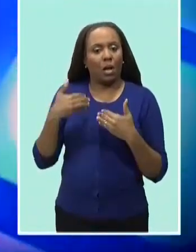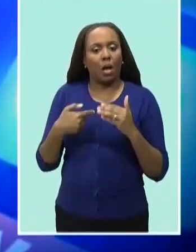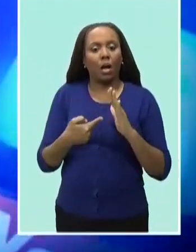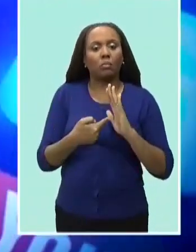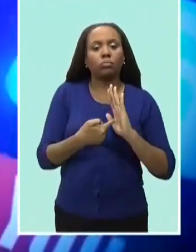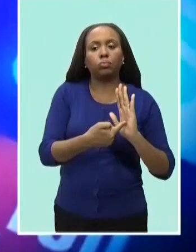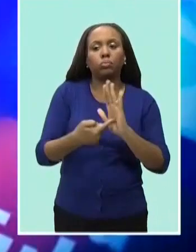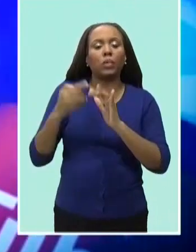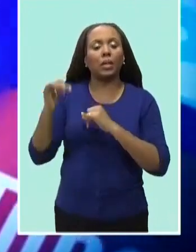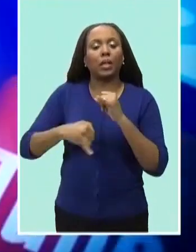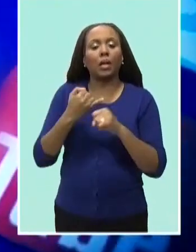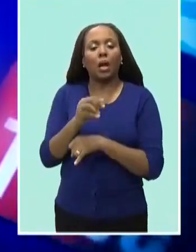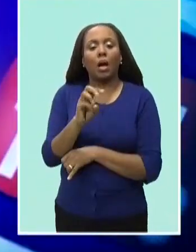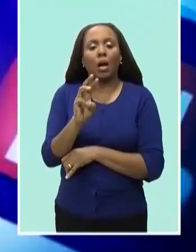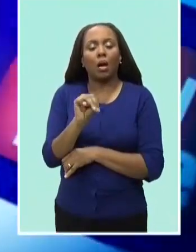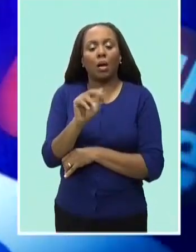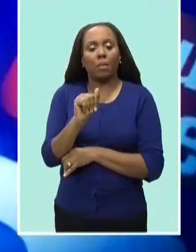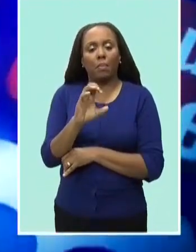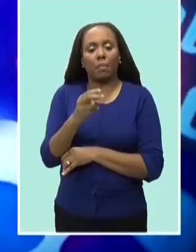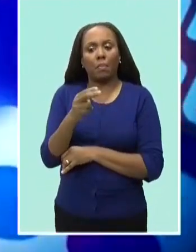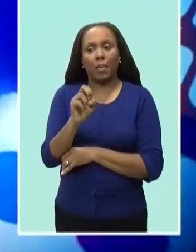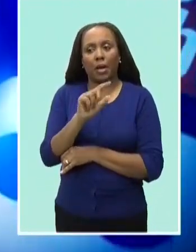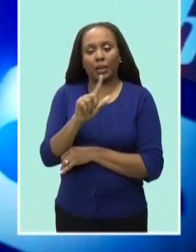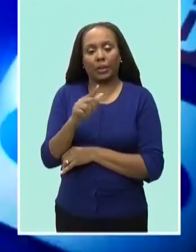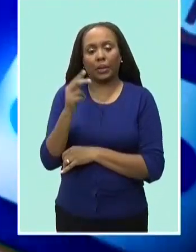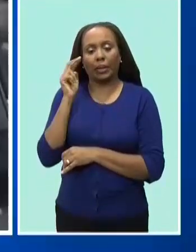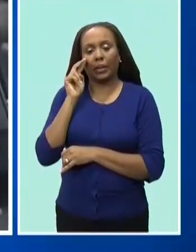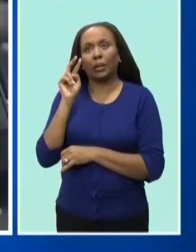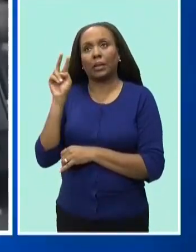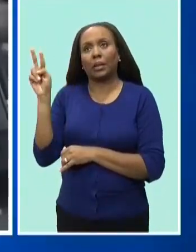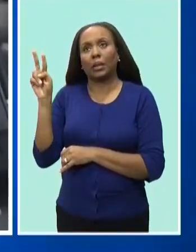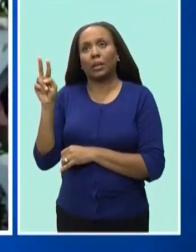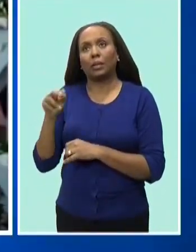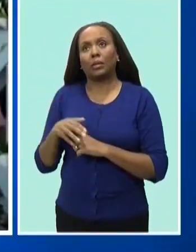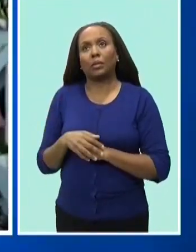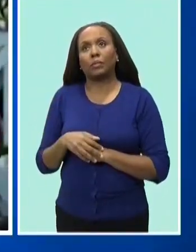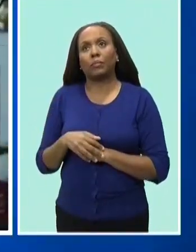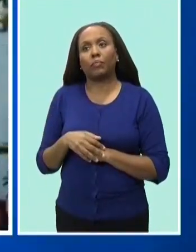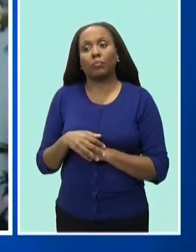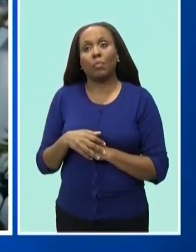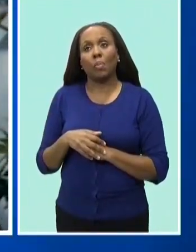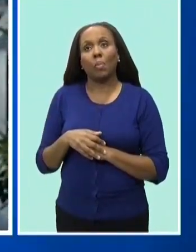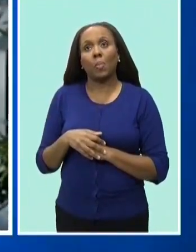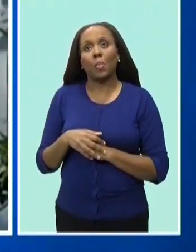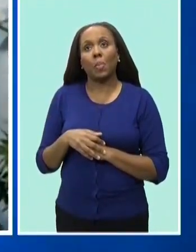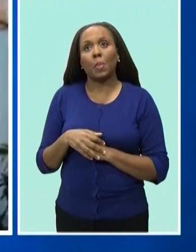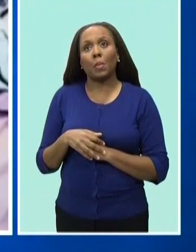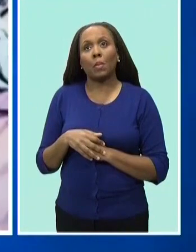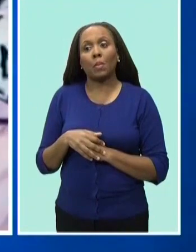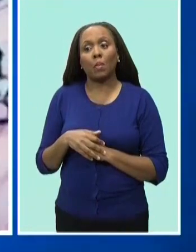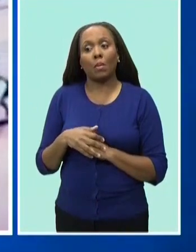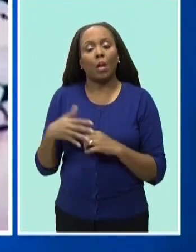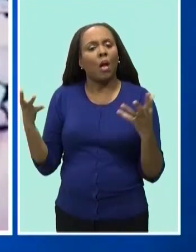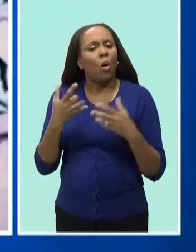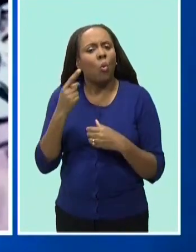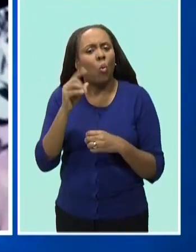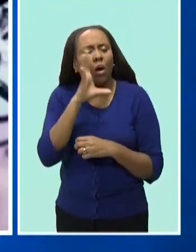international soca superstar Machel Montano. Let's take a look. Who you looking for? You will cry